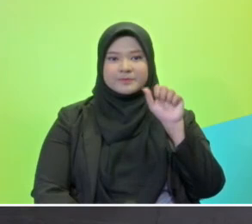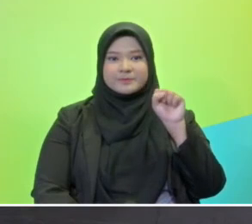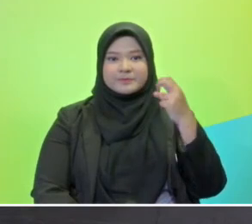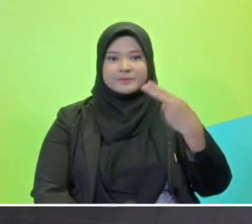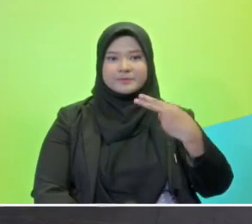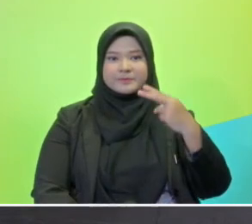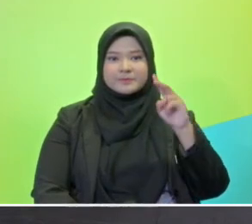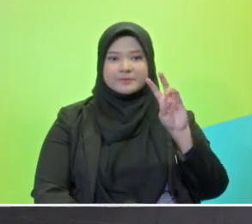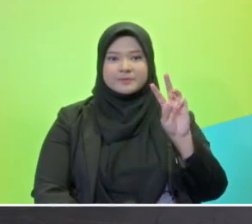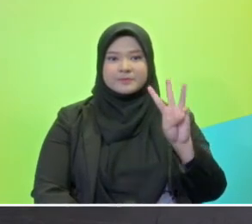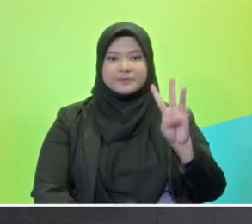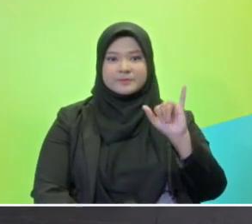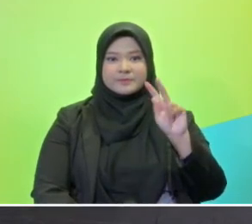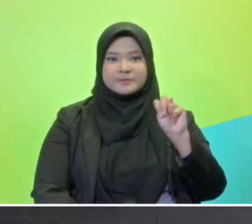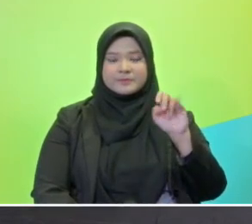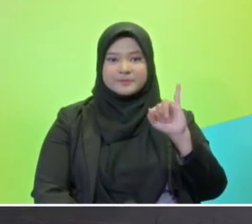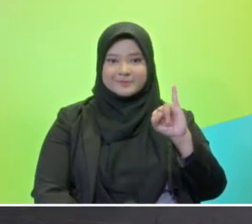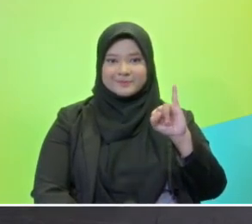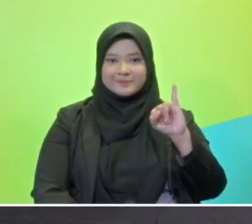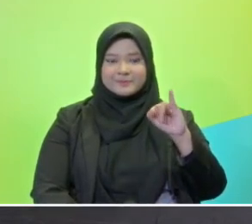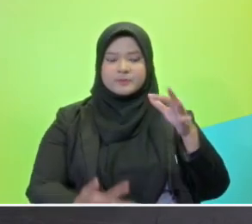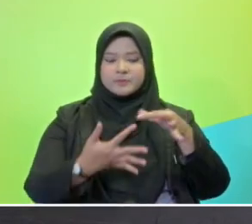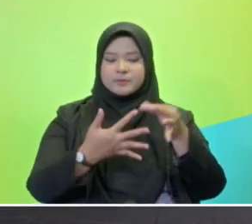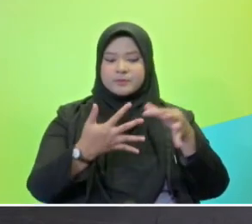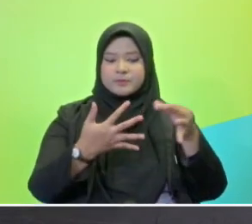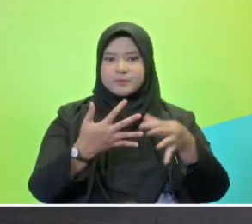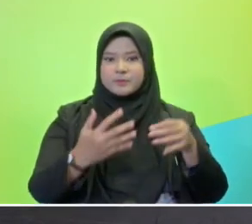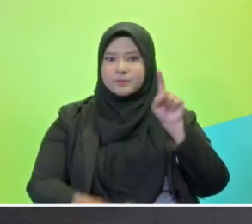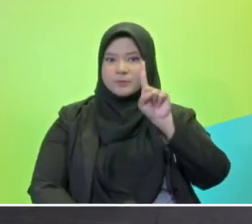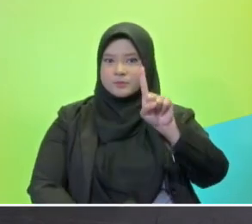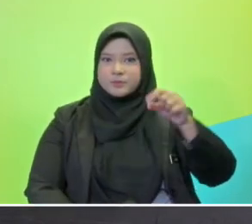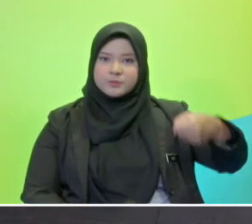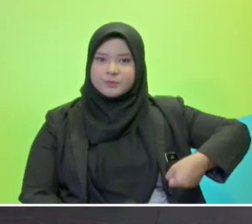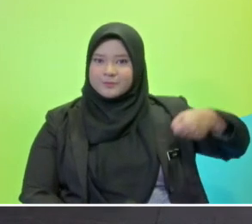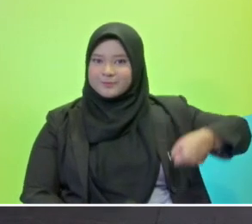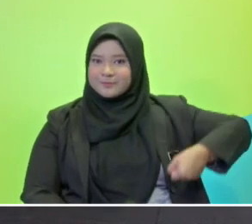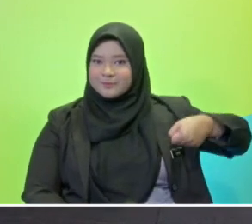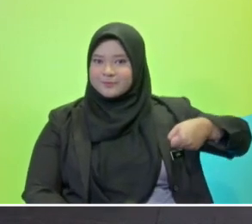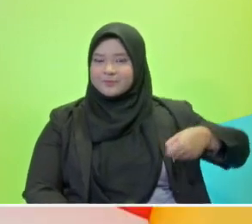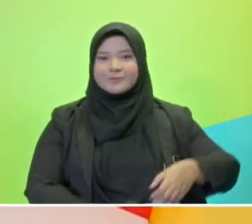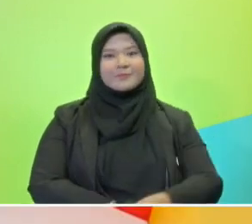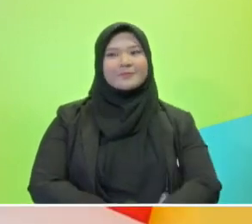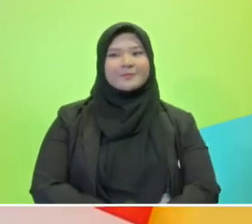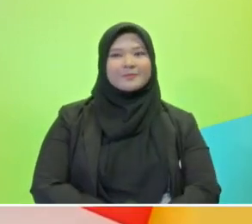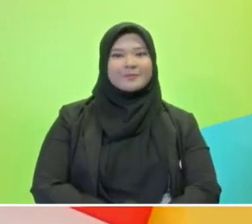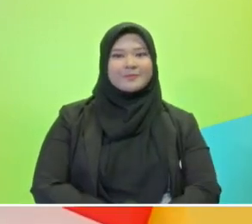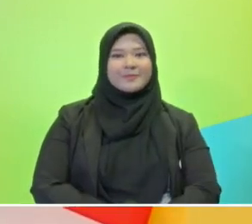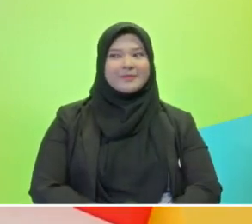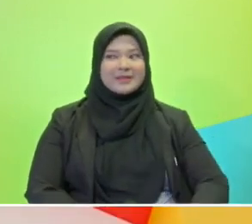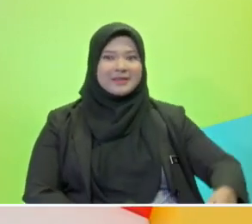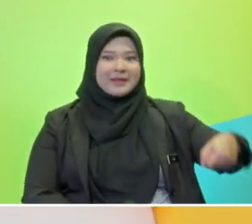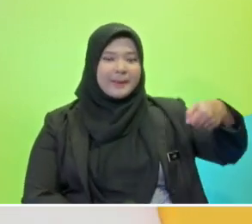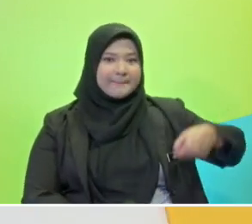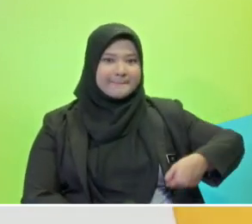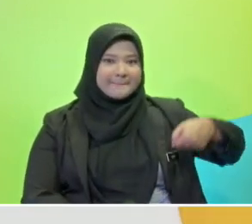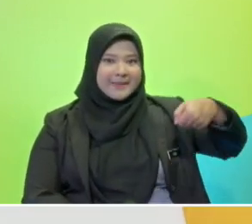B, C, and E. Don't worry. Abang Irfan will help you here. I will assist you. Okay. A. Sorry, can you